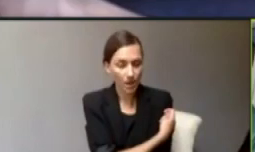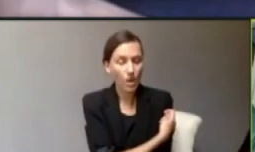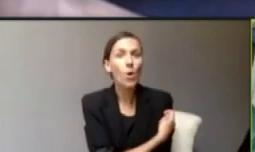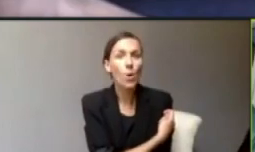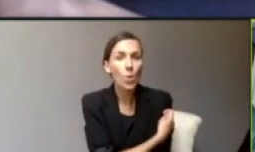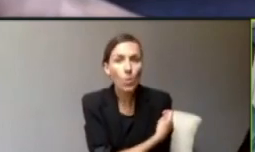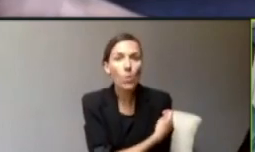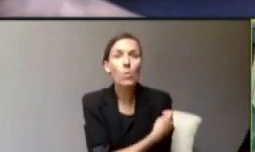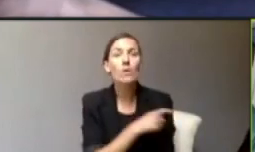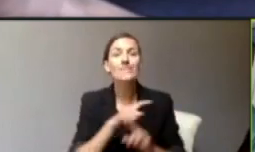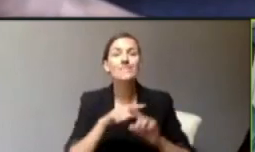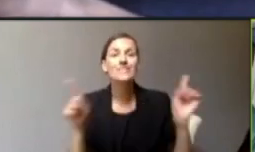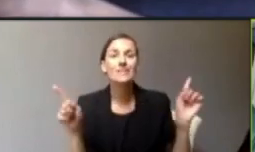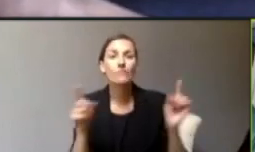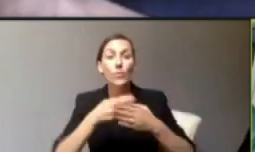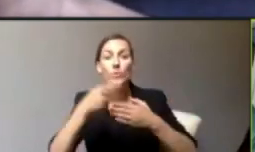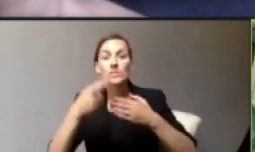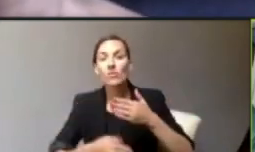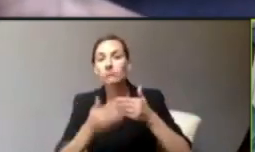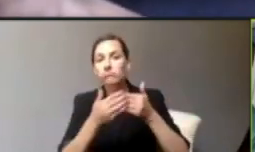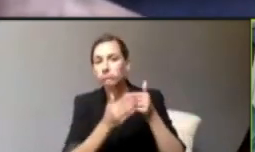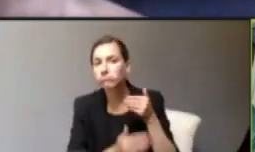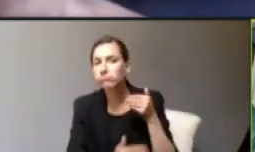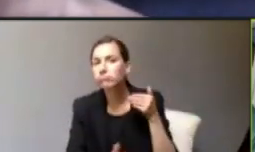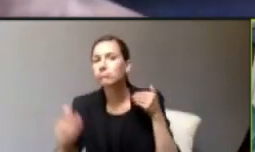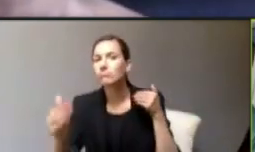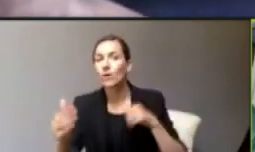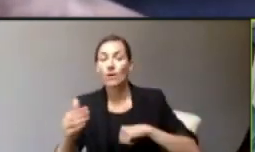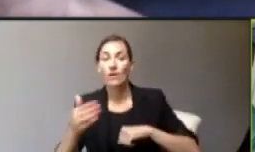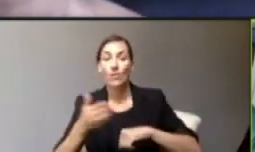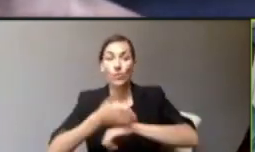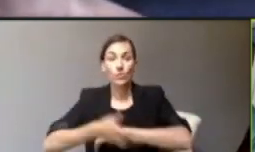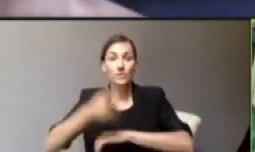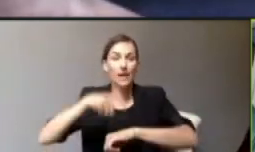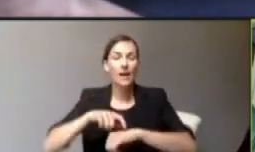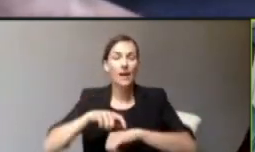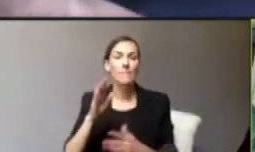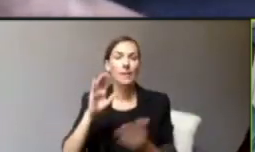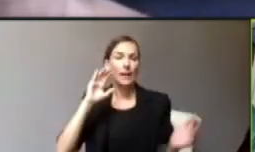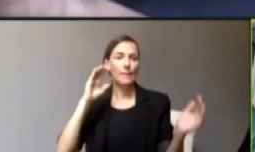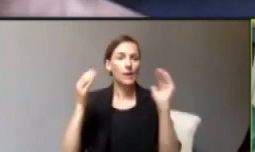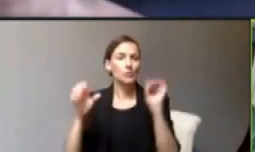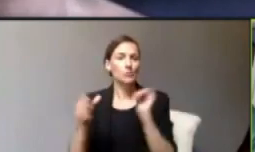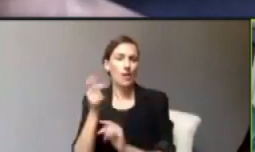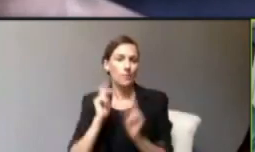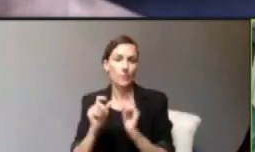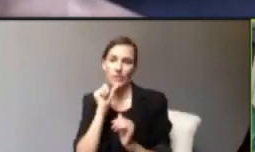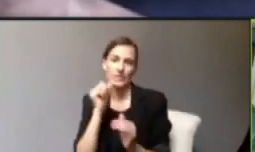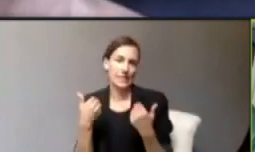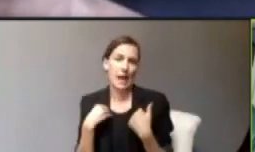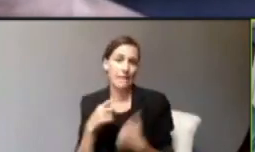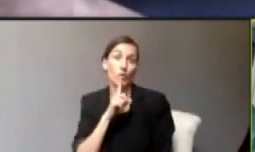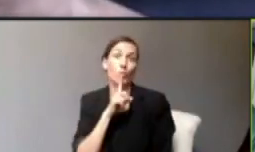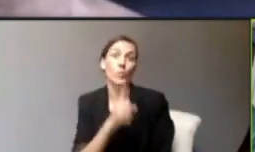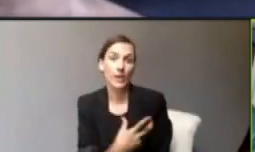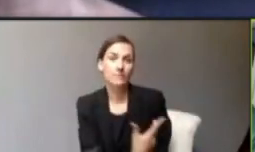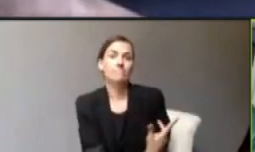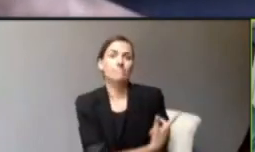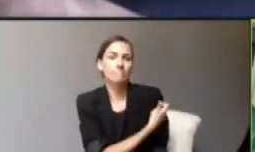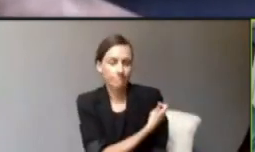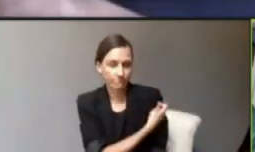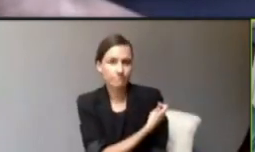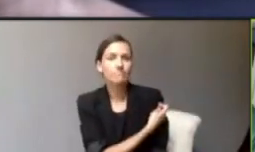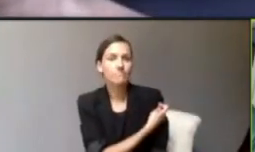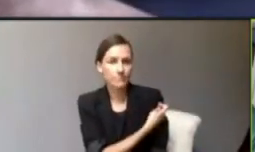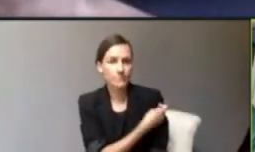different outcome over time than the people who got the placebo or the false thing, who are still susceptible to whatever you're